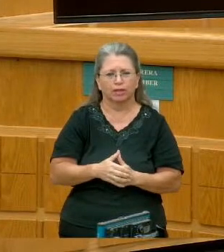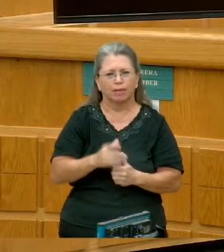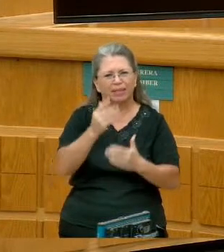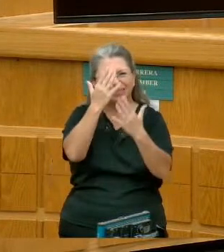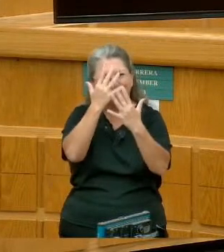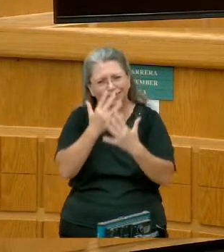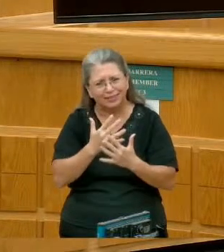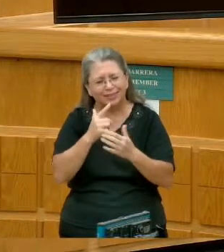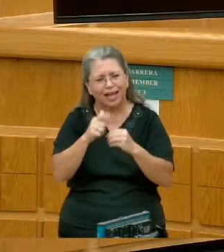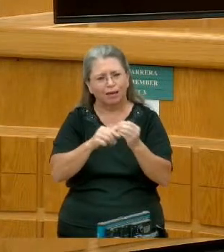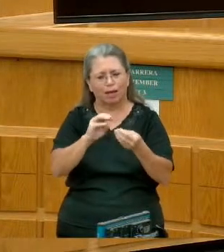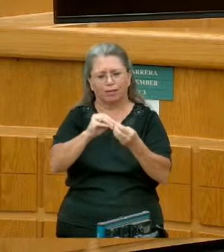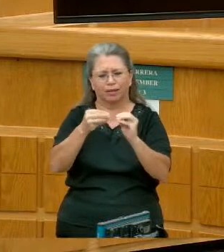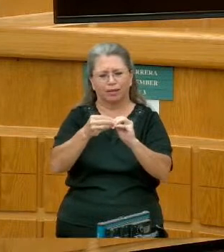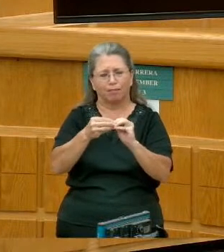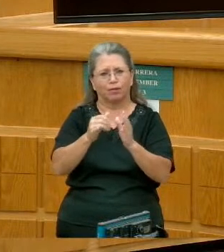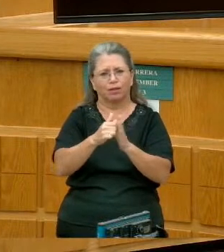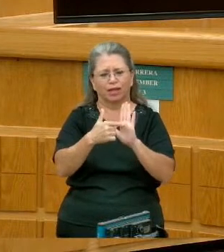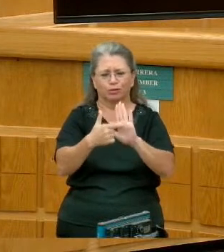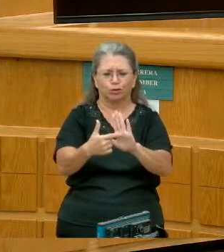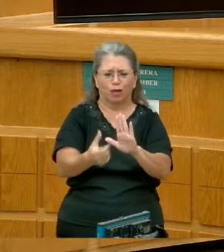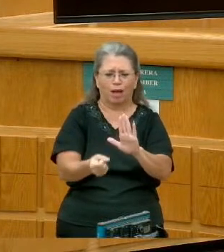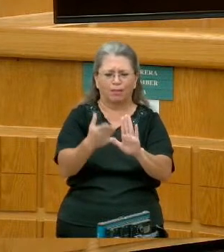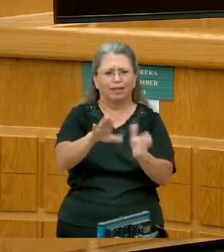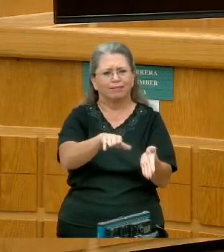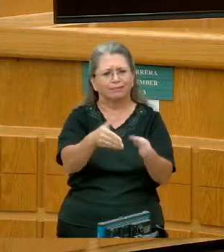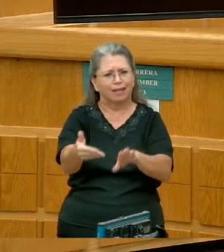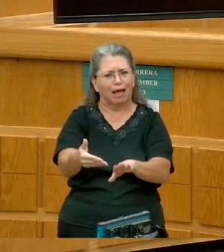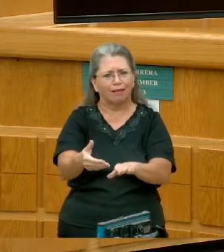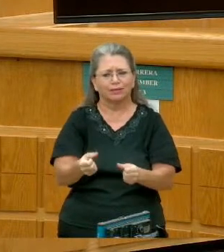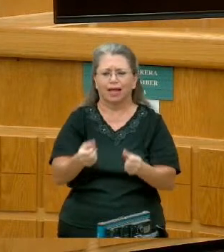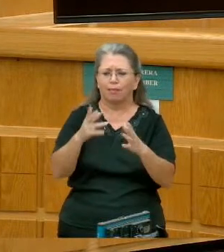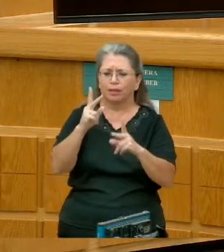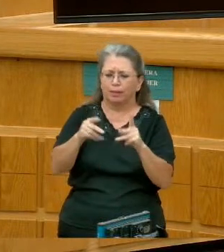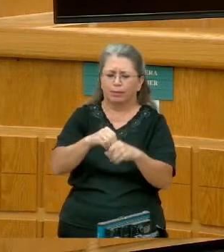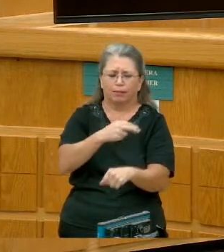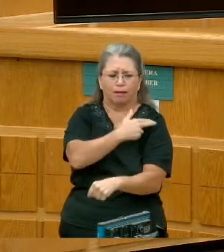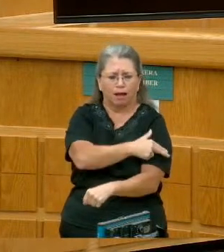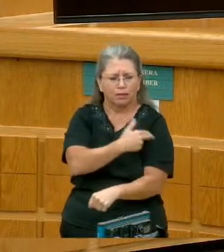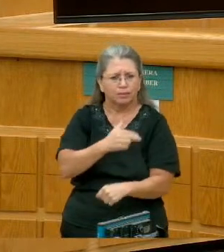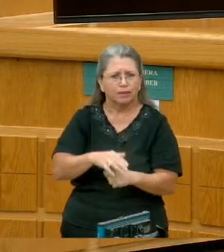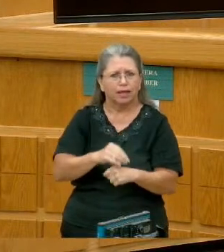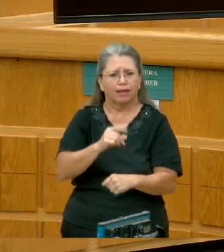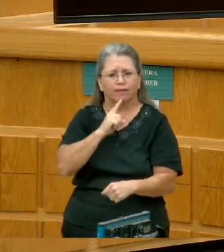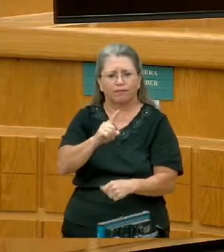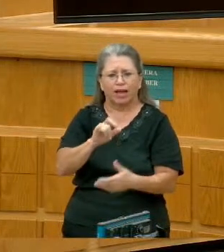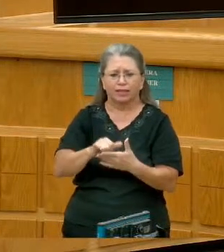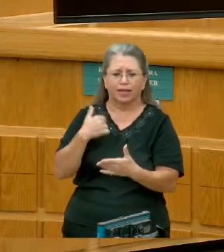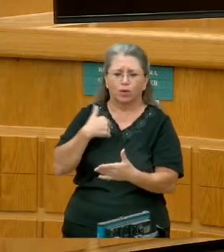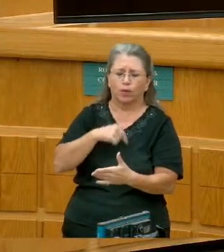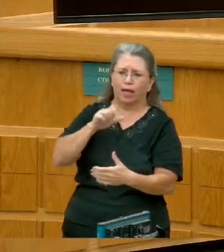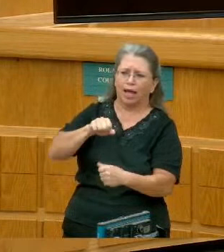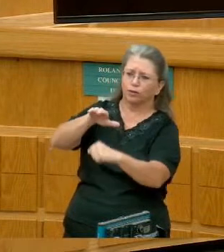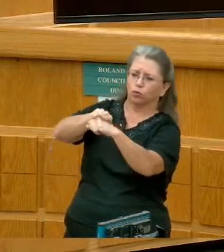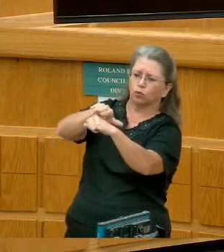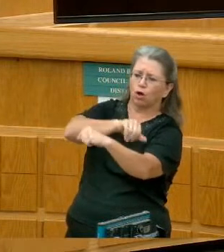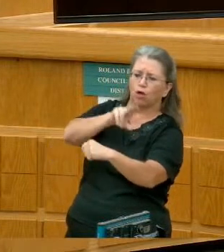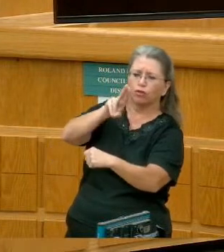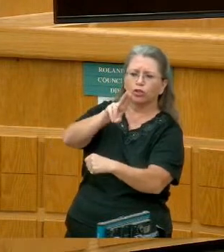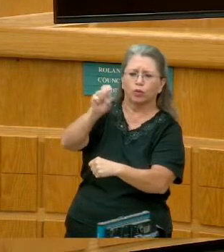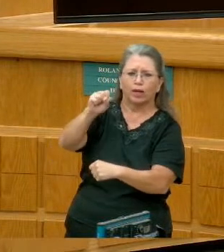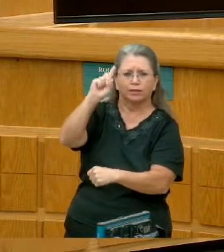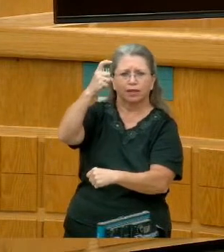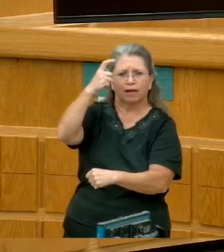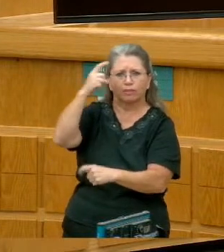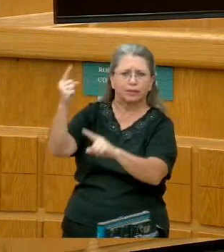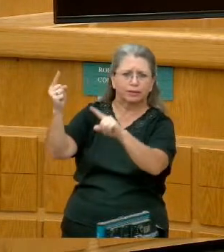the number that reflects the amount of deaths, the amount of hospitalizations, and the fact that we had to call on the United States government to come and help